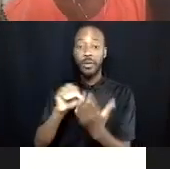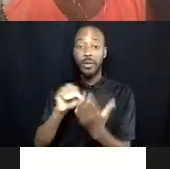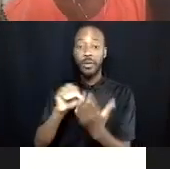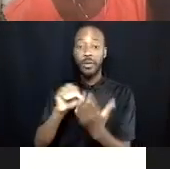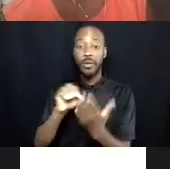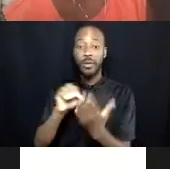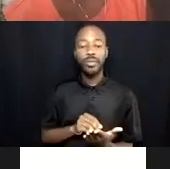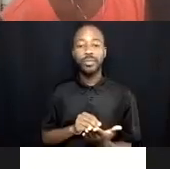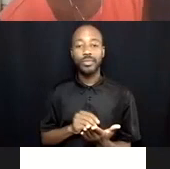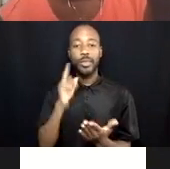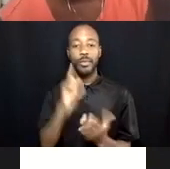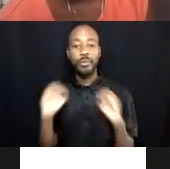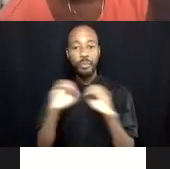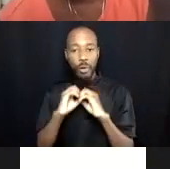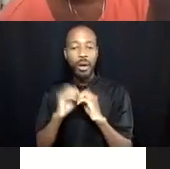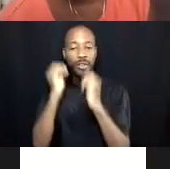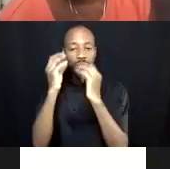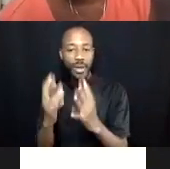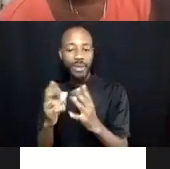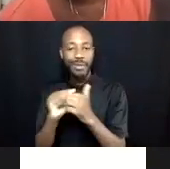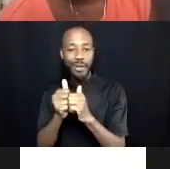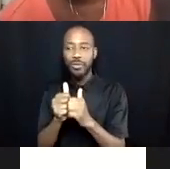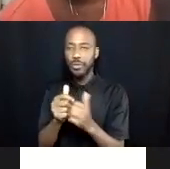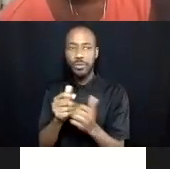to get these people funds.